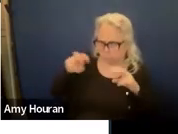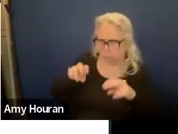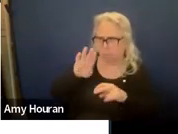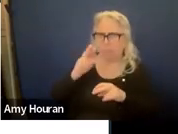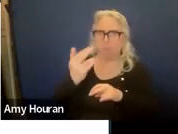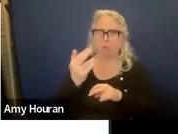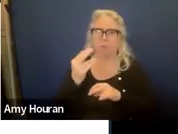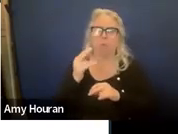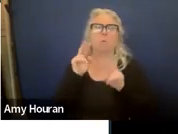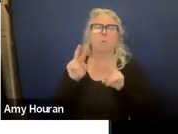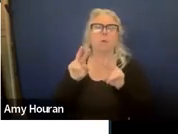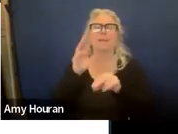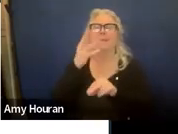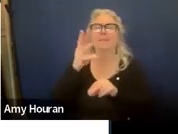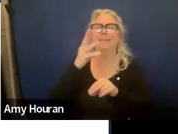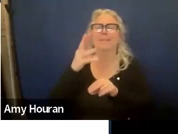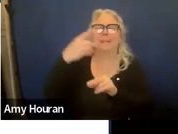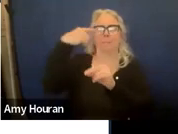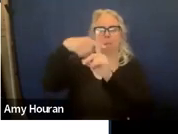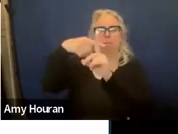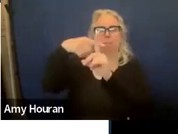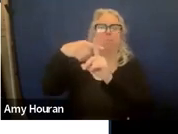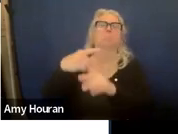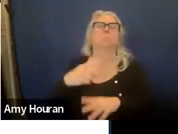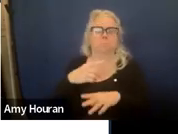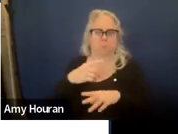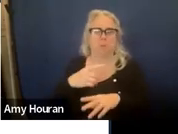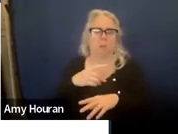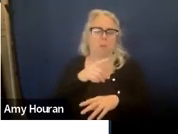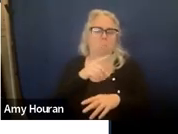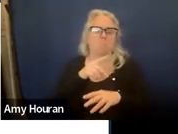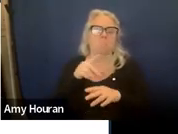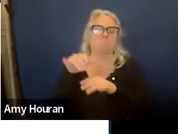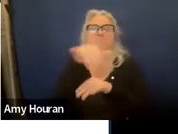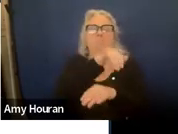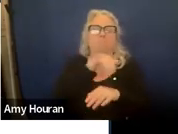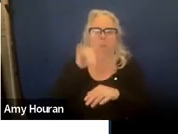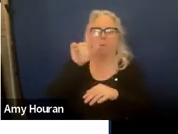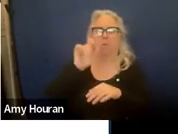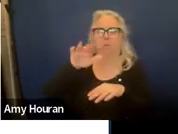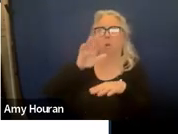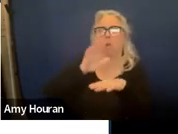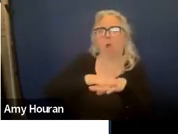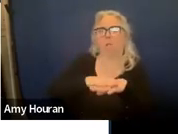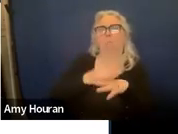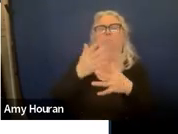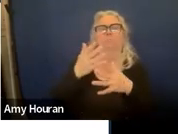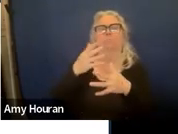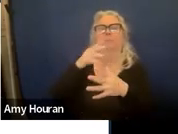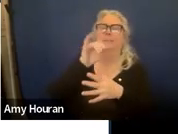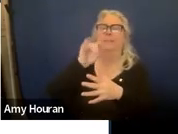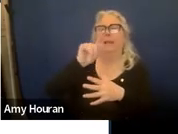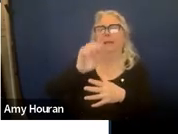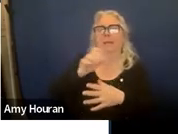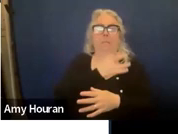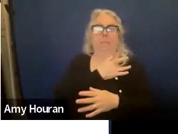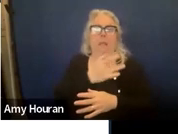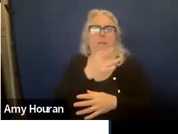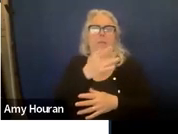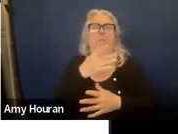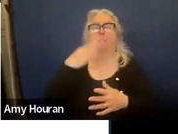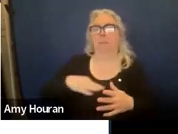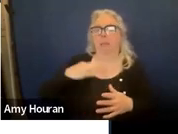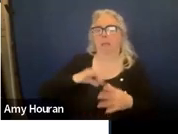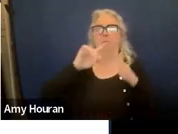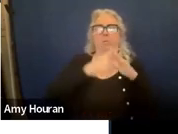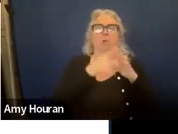at the 16 plus. We get that question a lot when we're on site, because in Maine, according to MUSER, it's ninth grade. It starts in